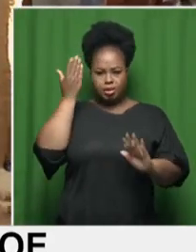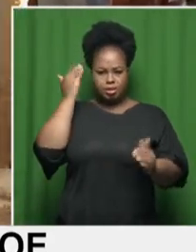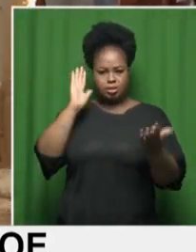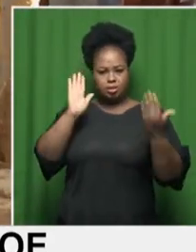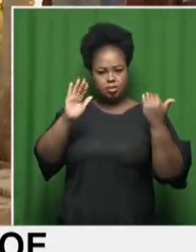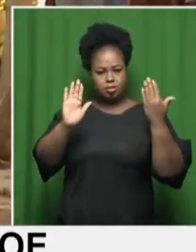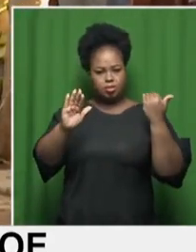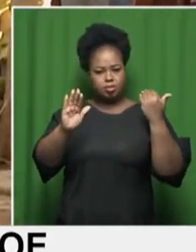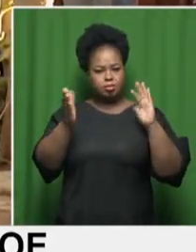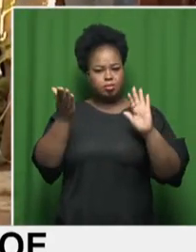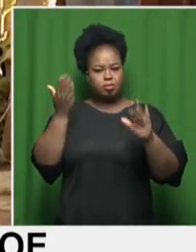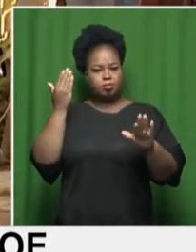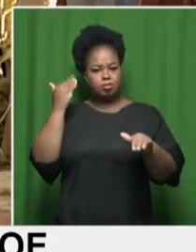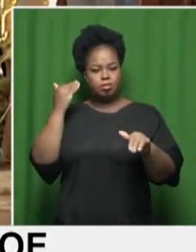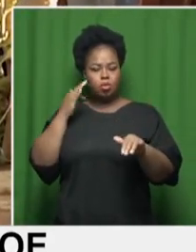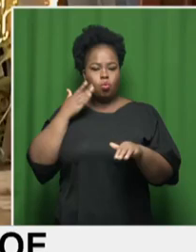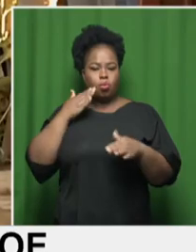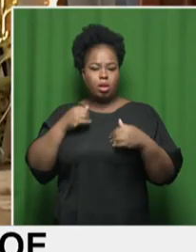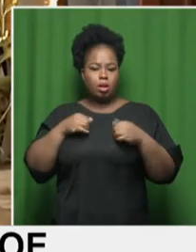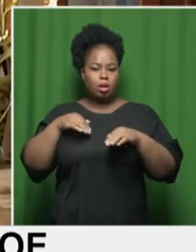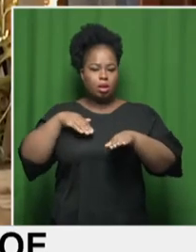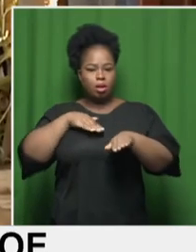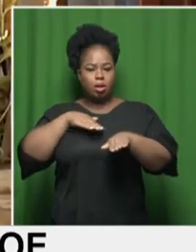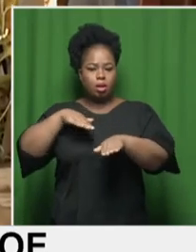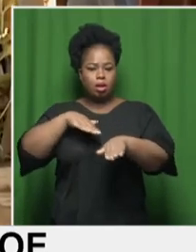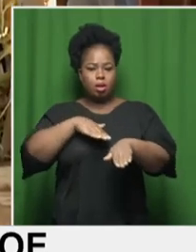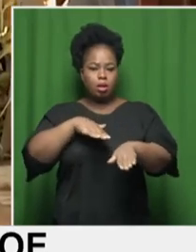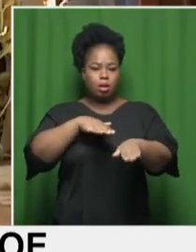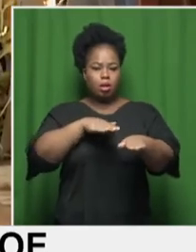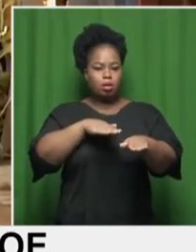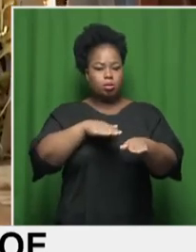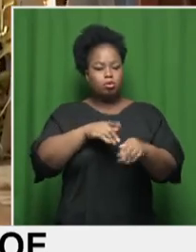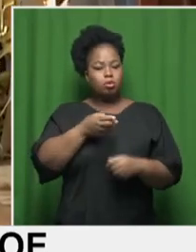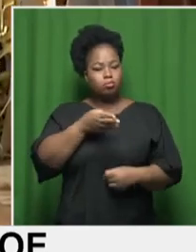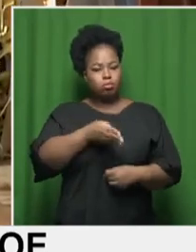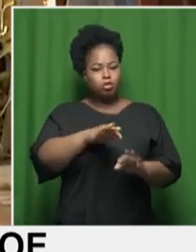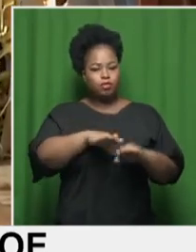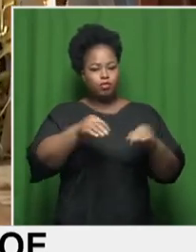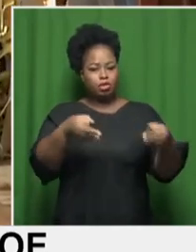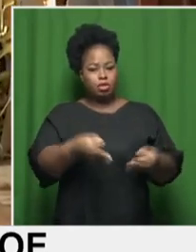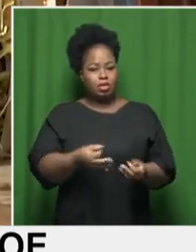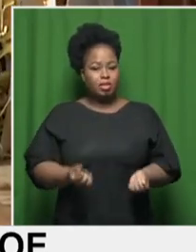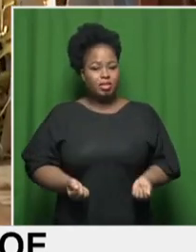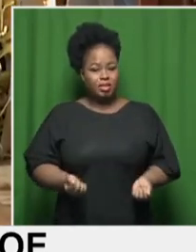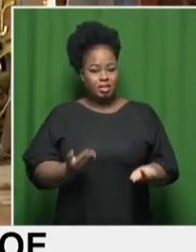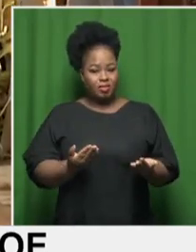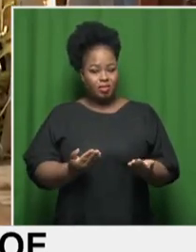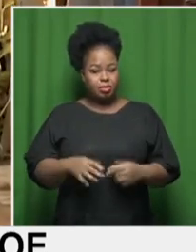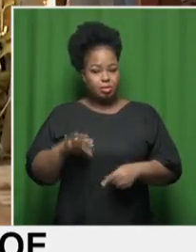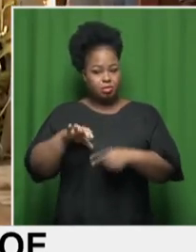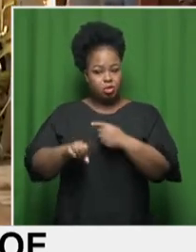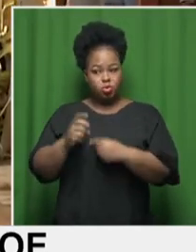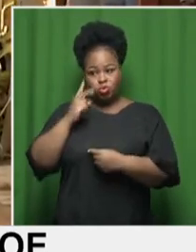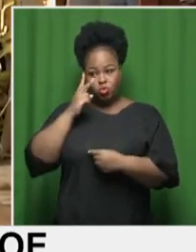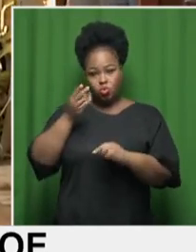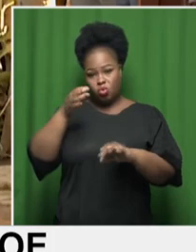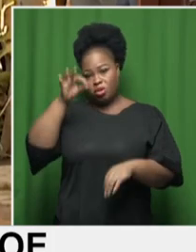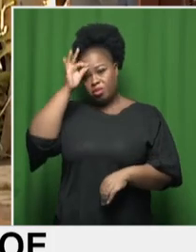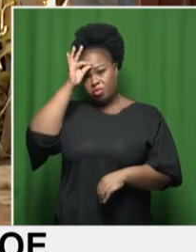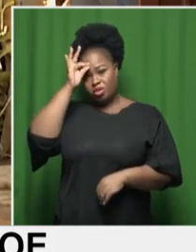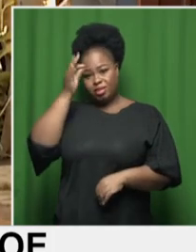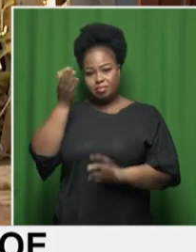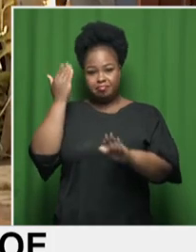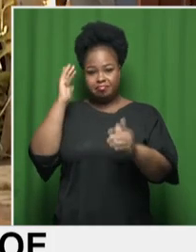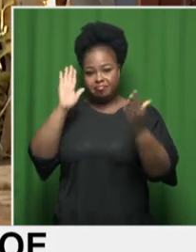the procession as we head to the official funeral service. But now, as you can see,